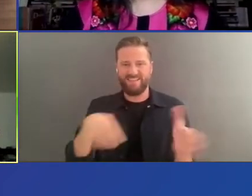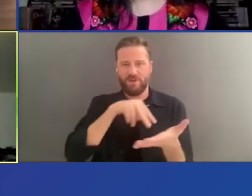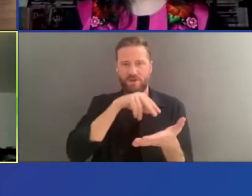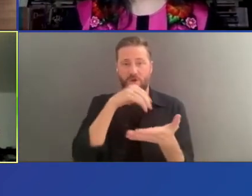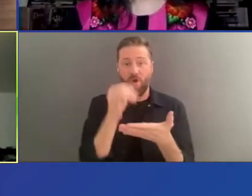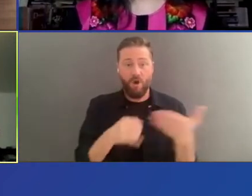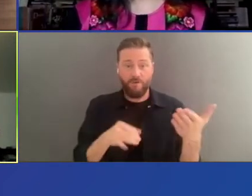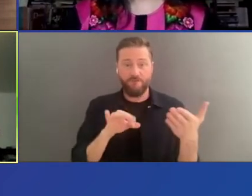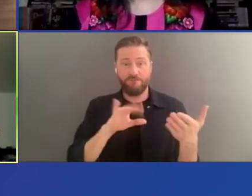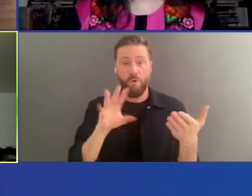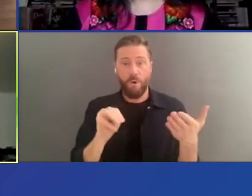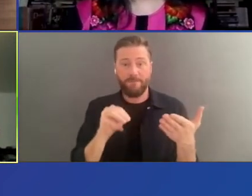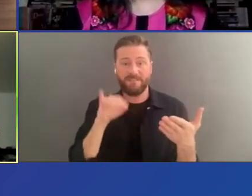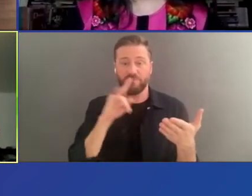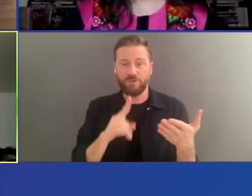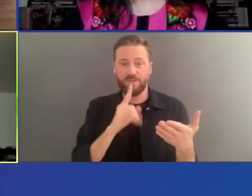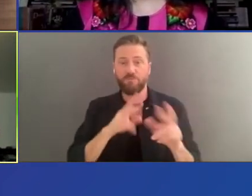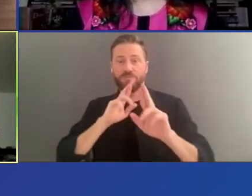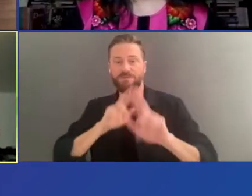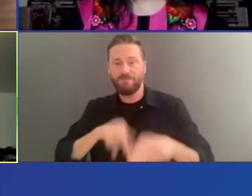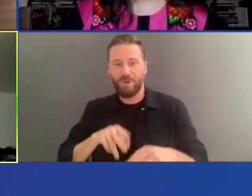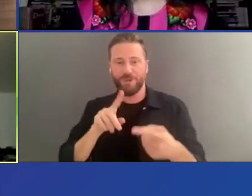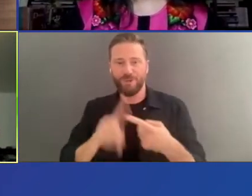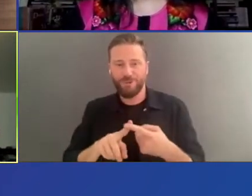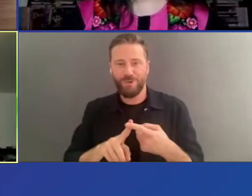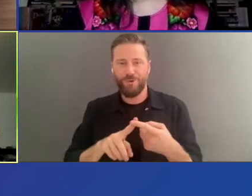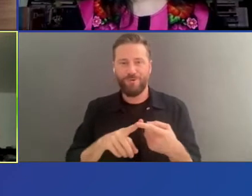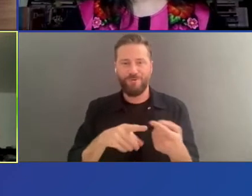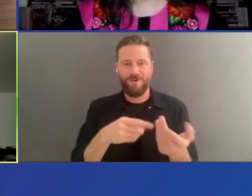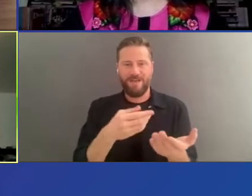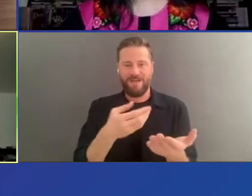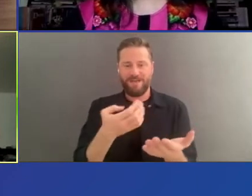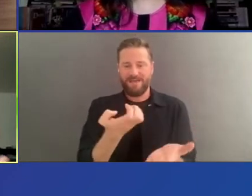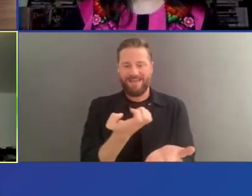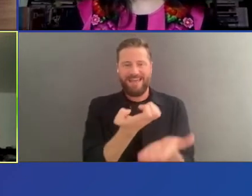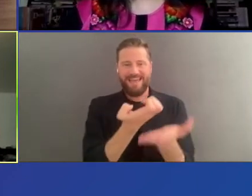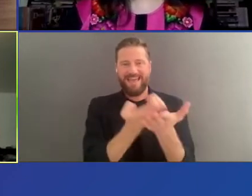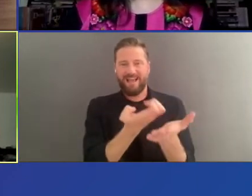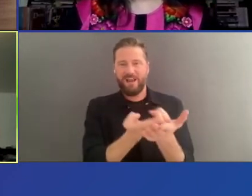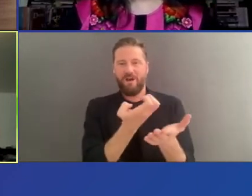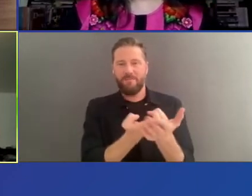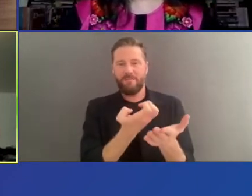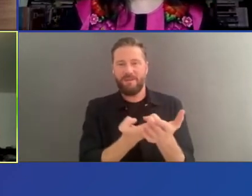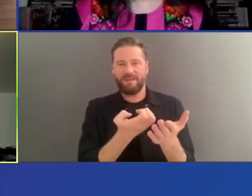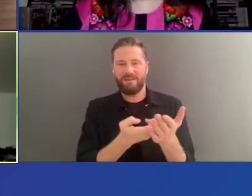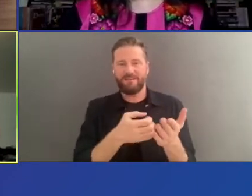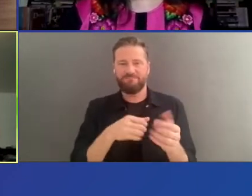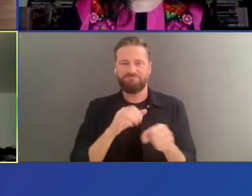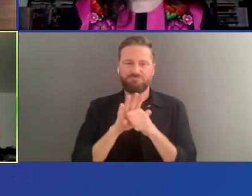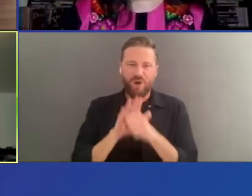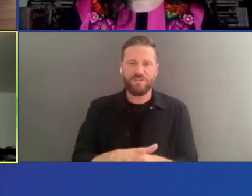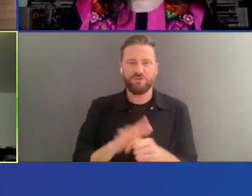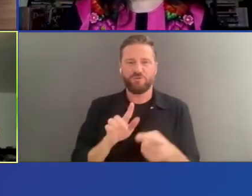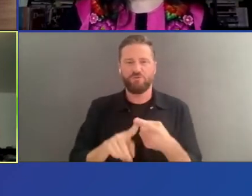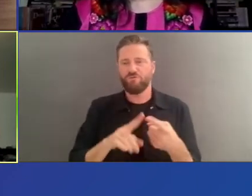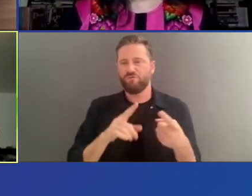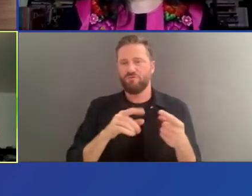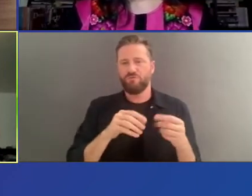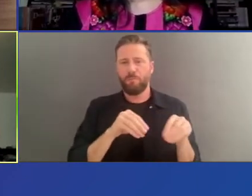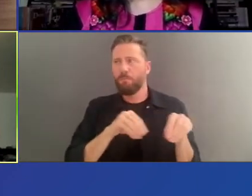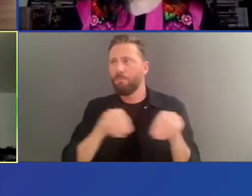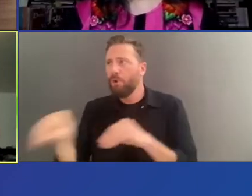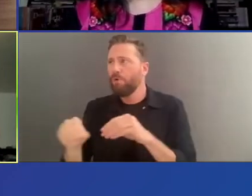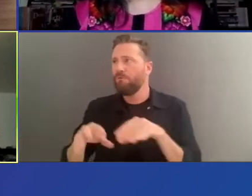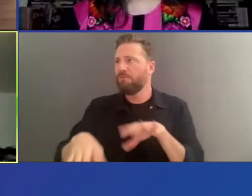specifically, is responding to kind of like economic pressures, to move away and, find other